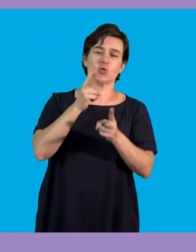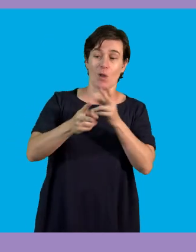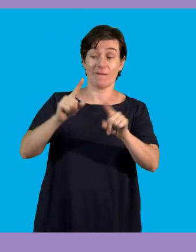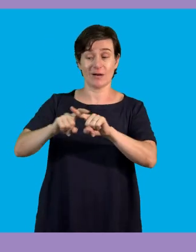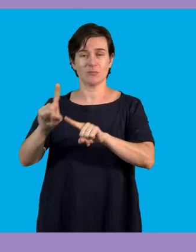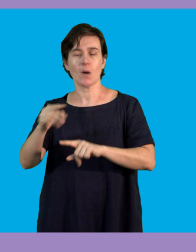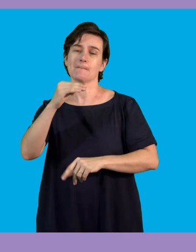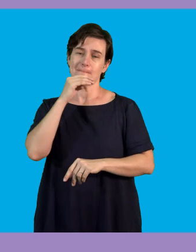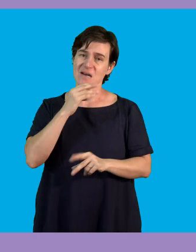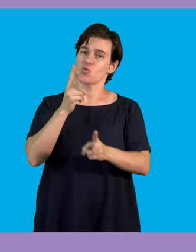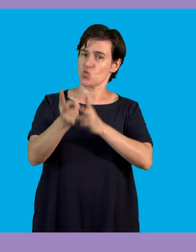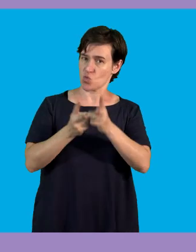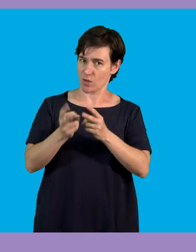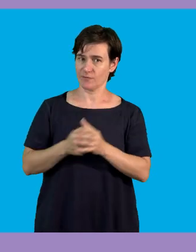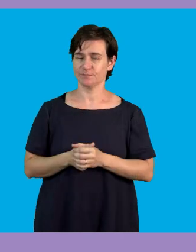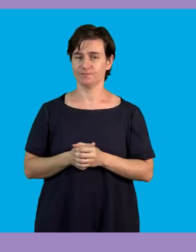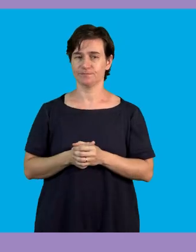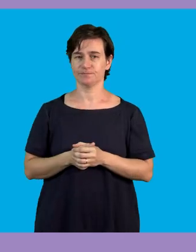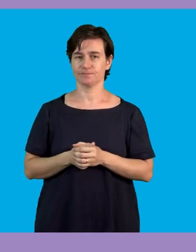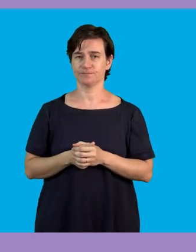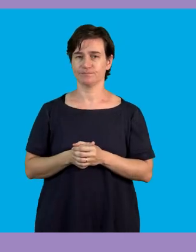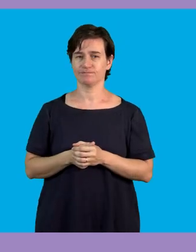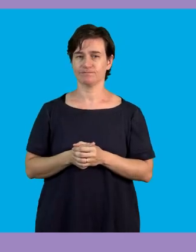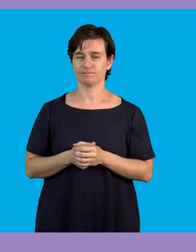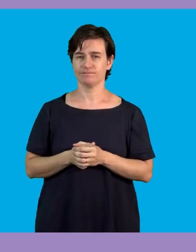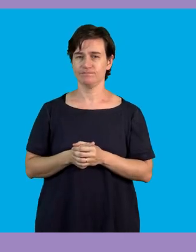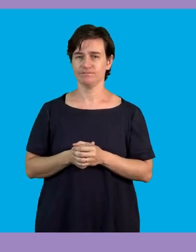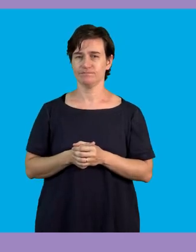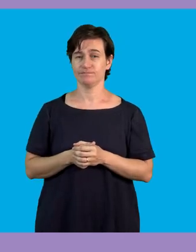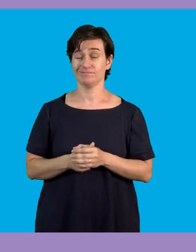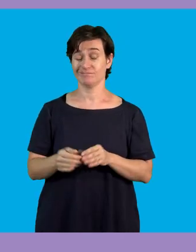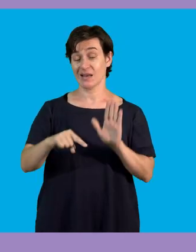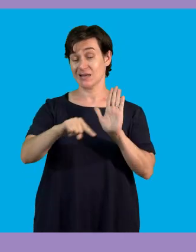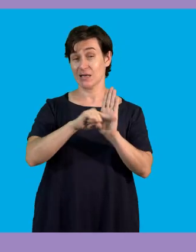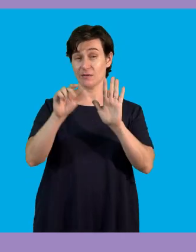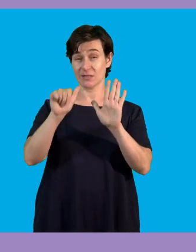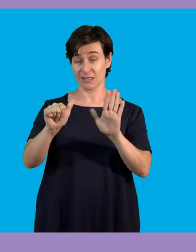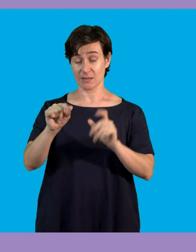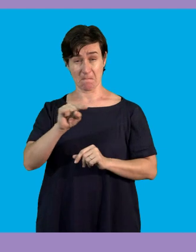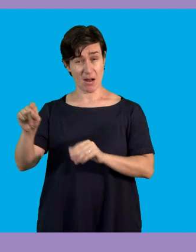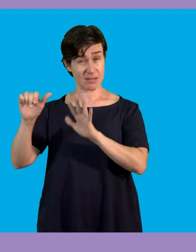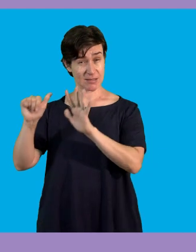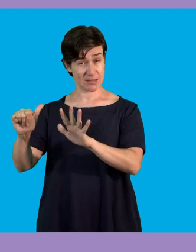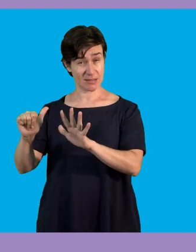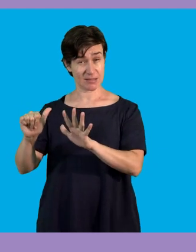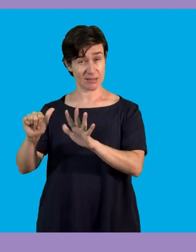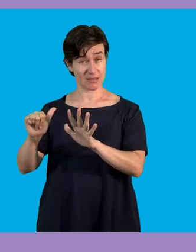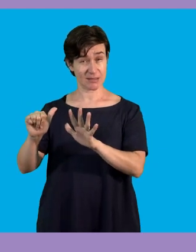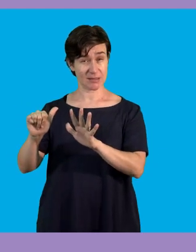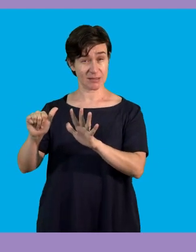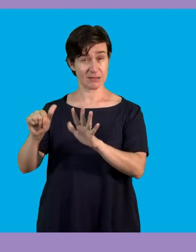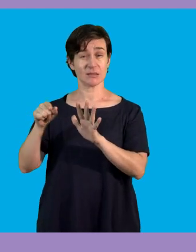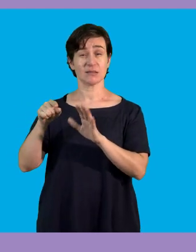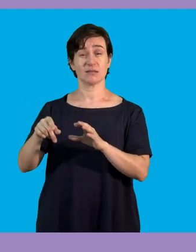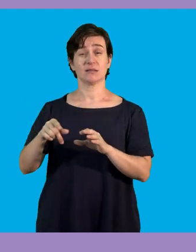us 12. So negative 6 minus 6 would be negative